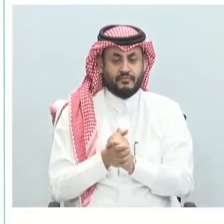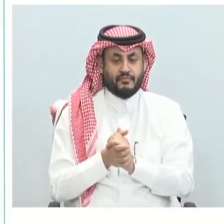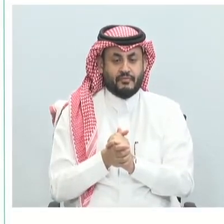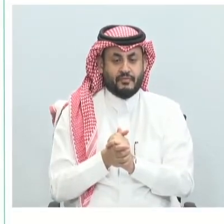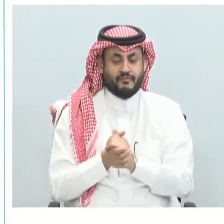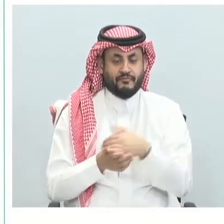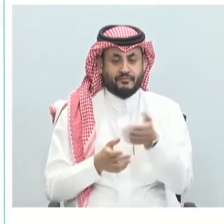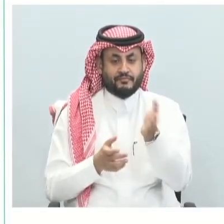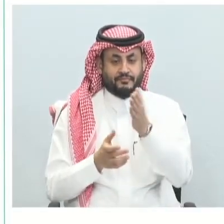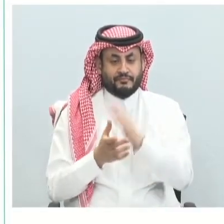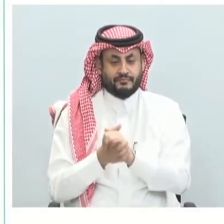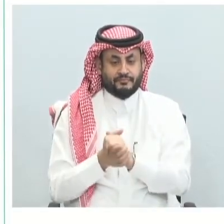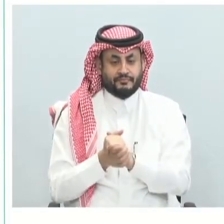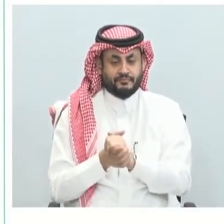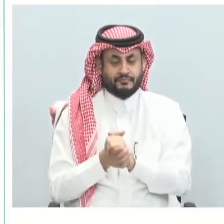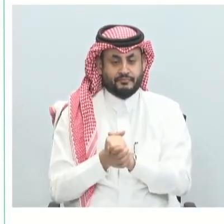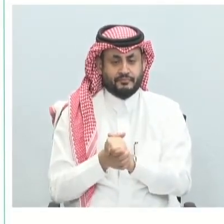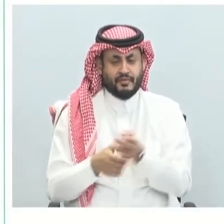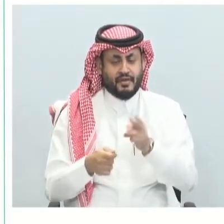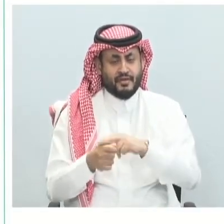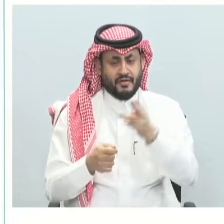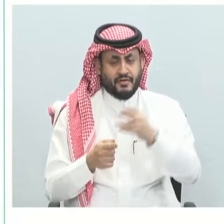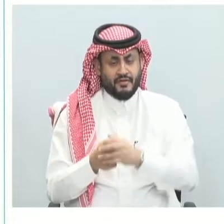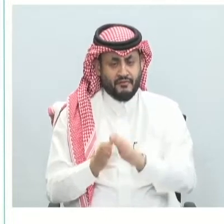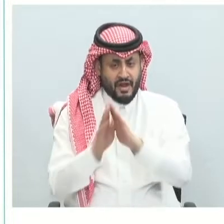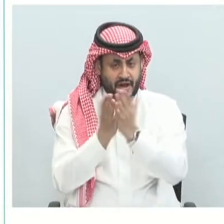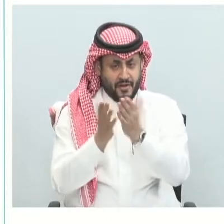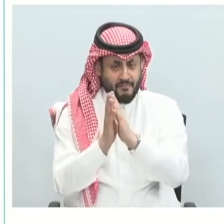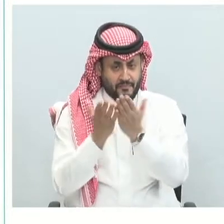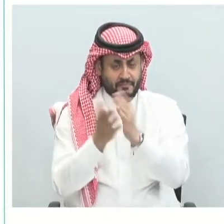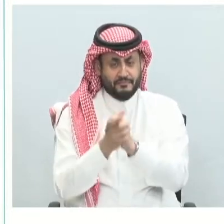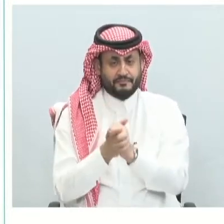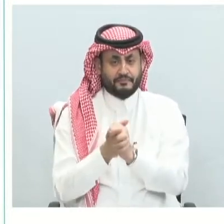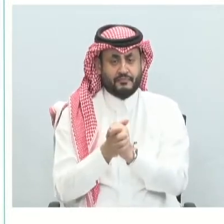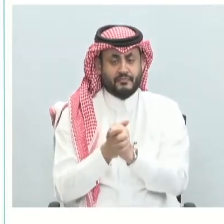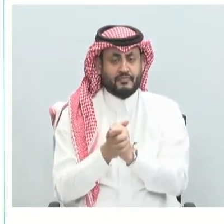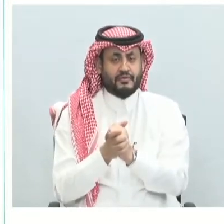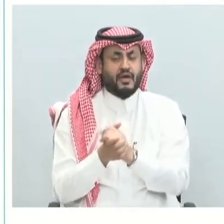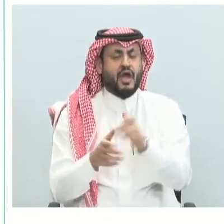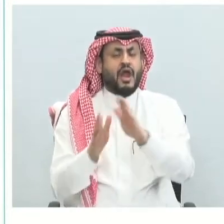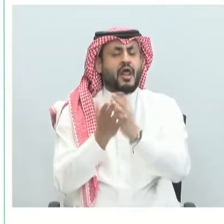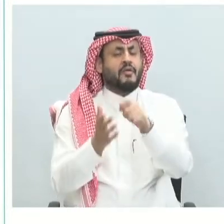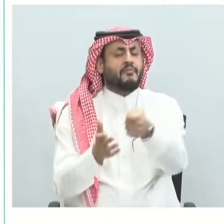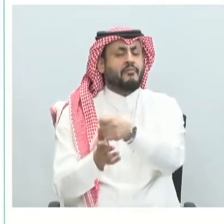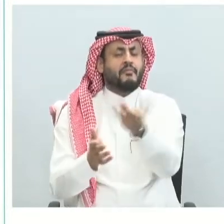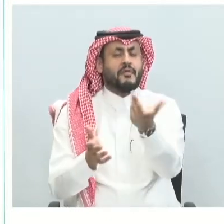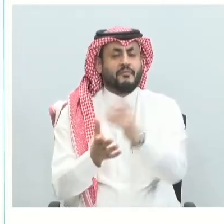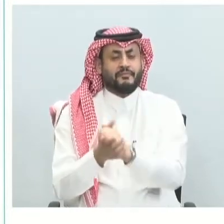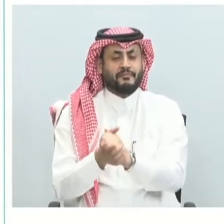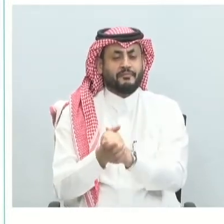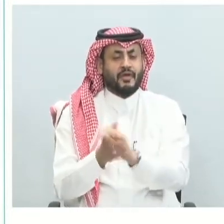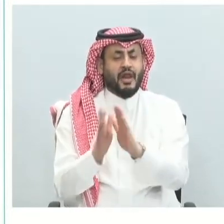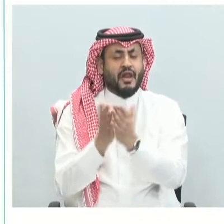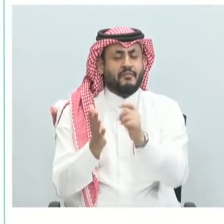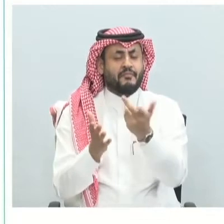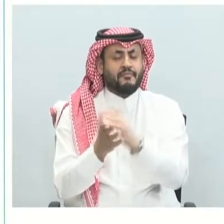Excellent. Okay, again, we have this man, and he has what? A book. So whose book is this? Whose